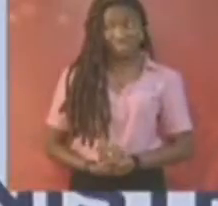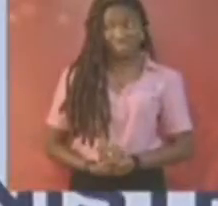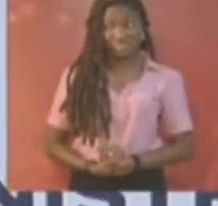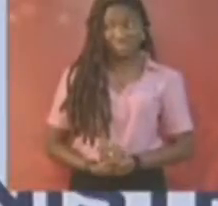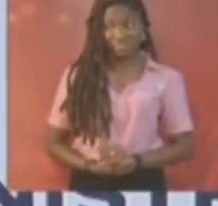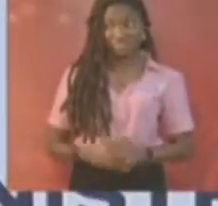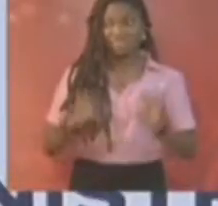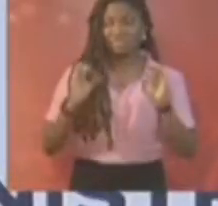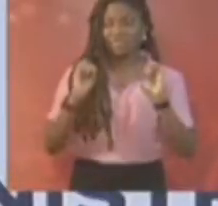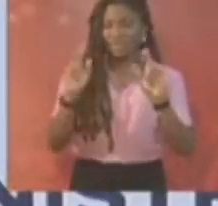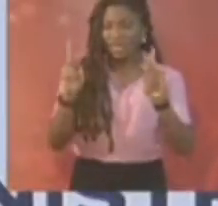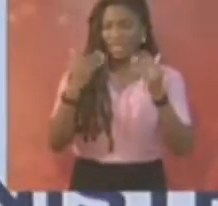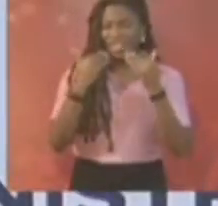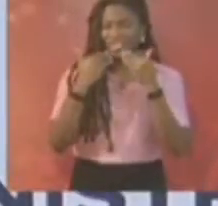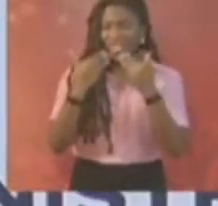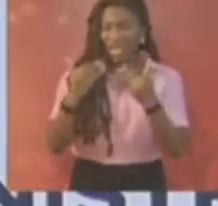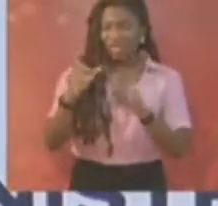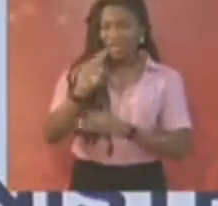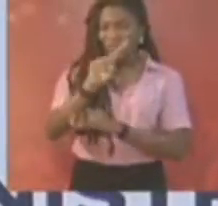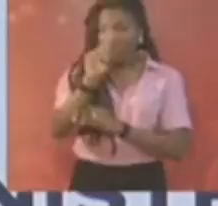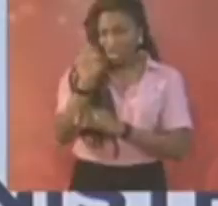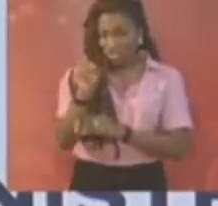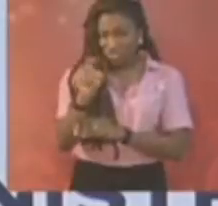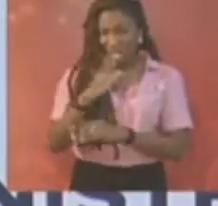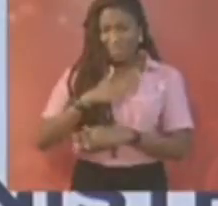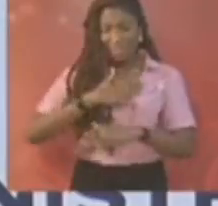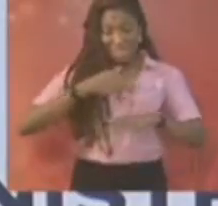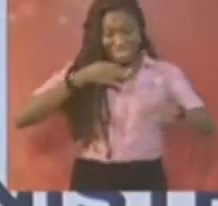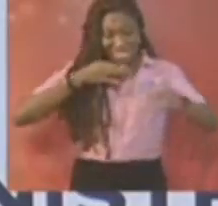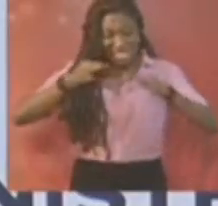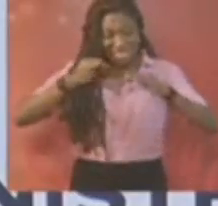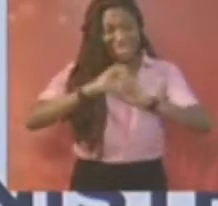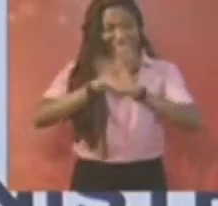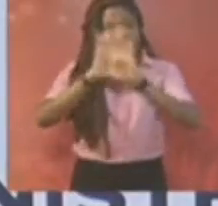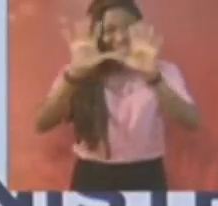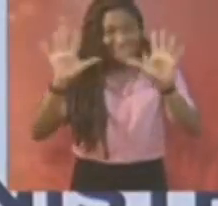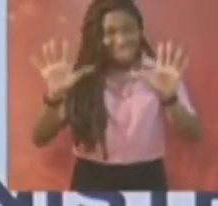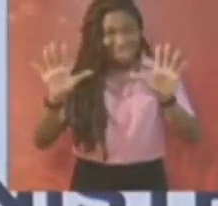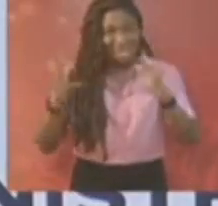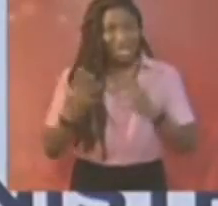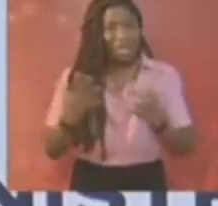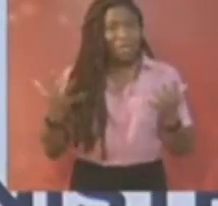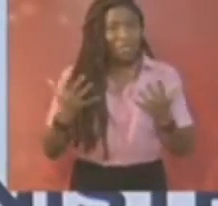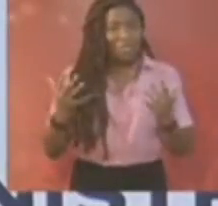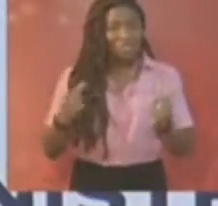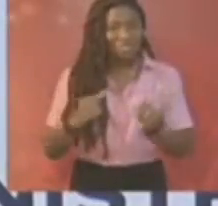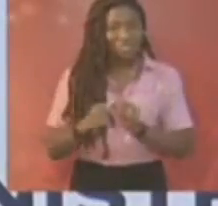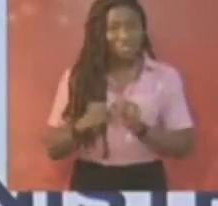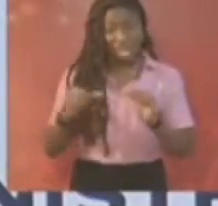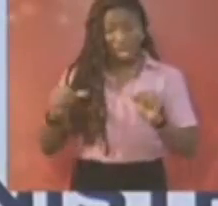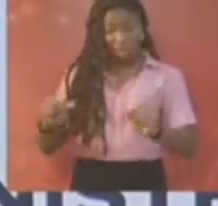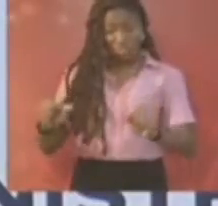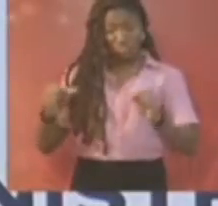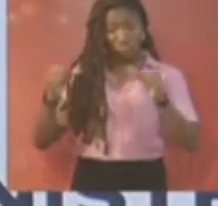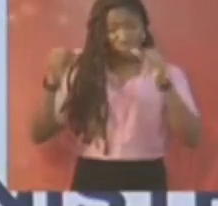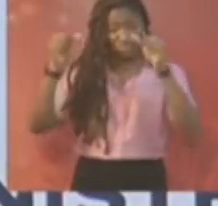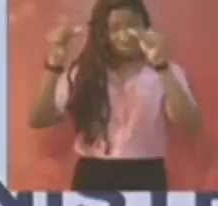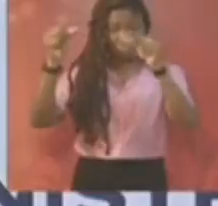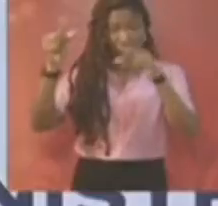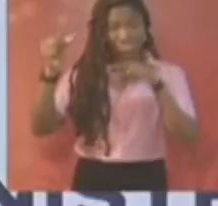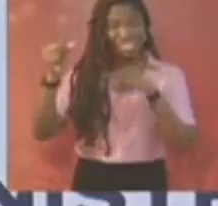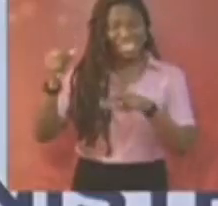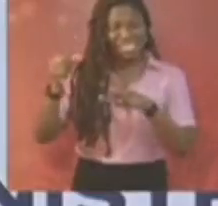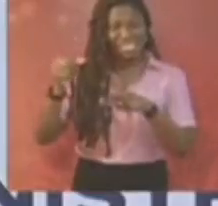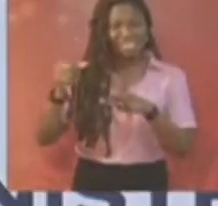Okay, thank you for the question. I think what we need to clarify is that what's put out in the press releases actually indicates, out